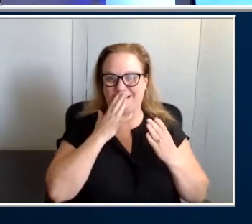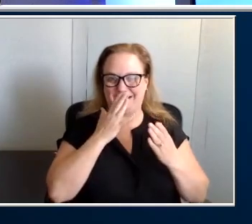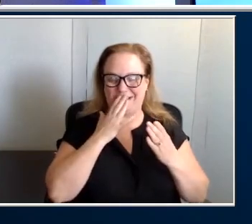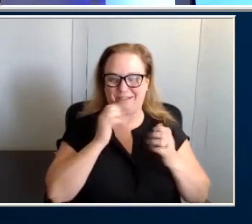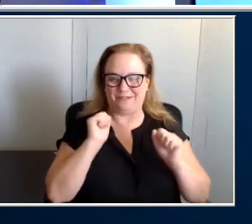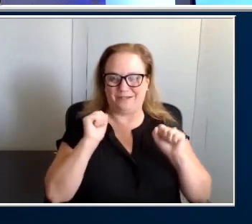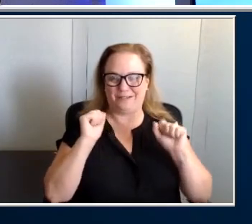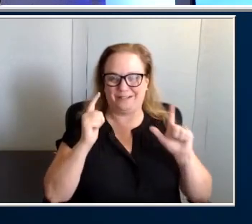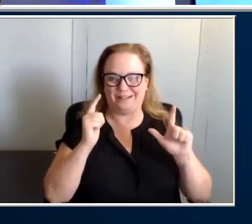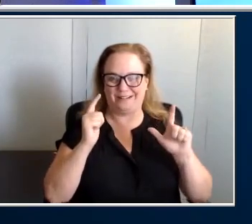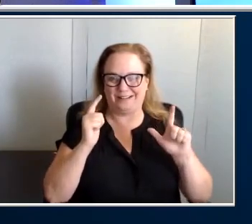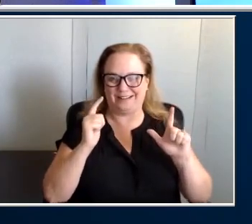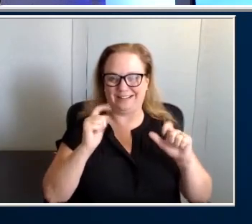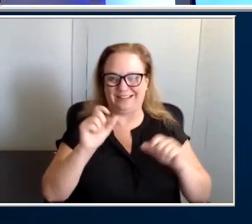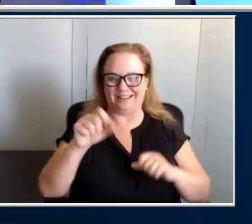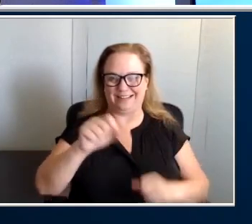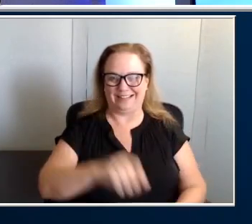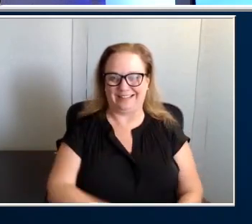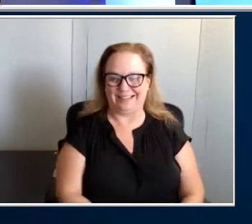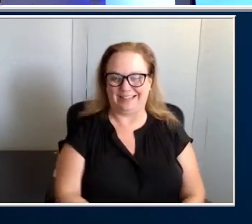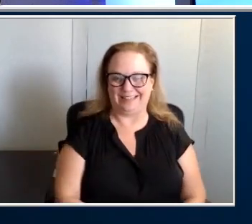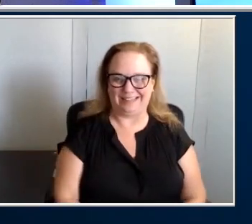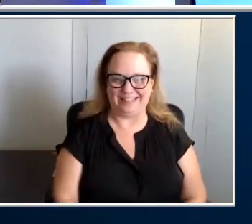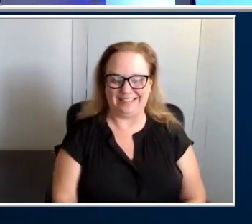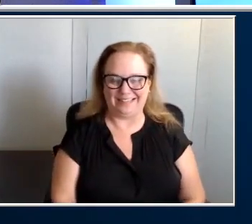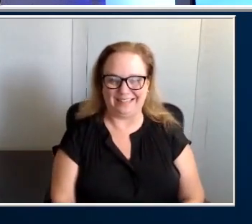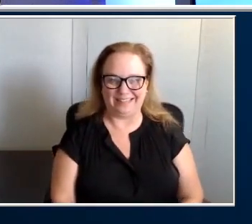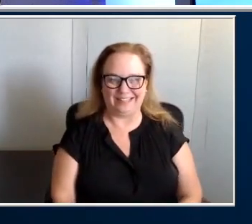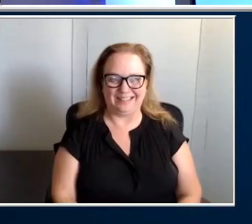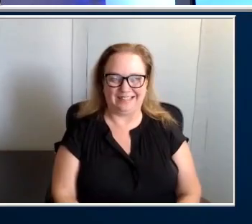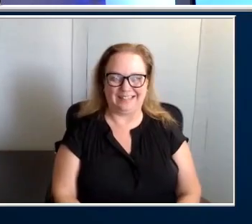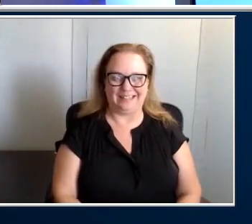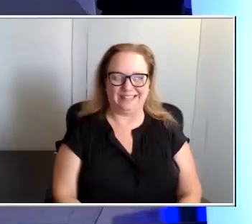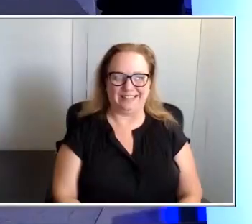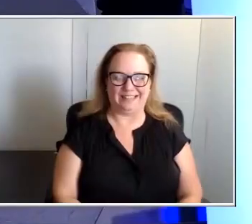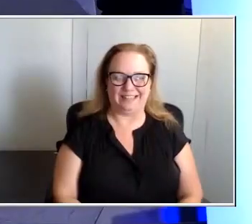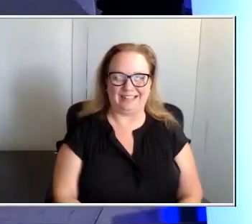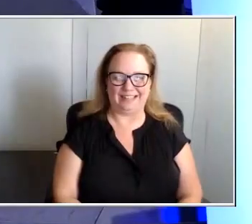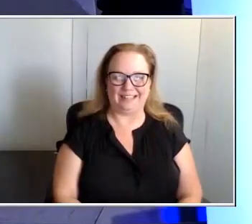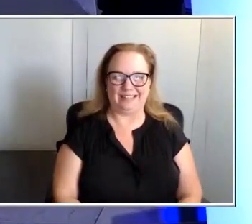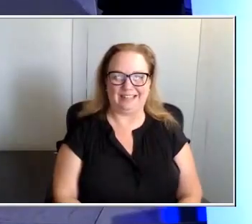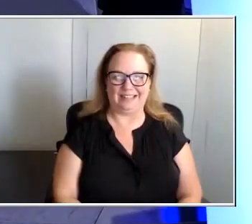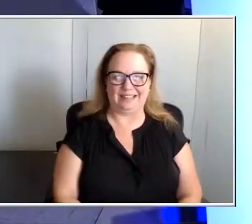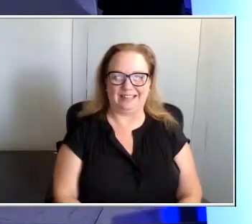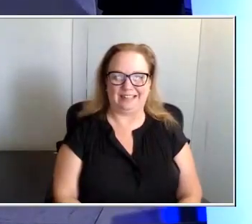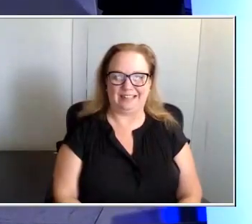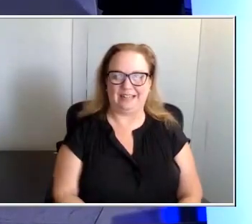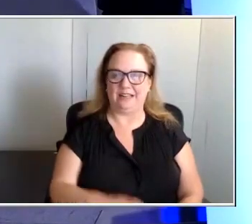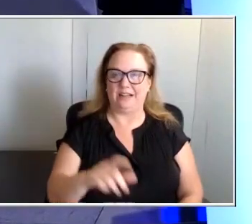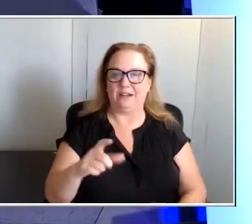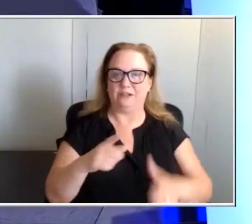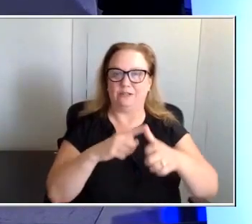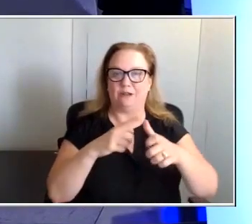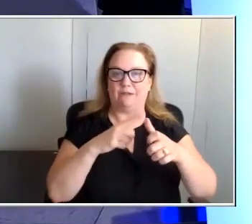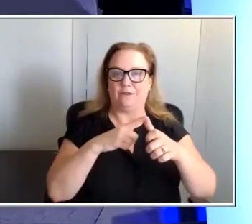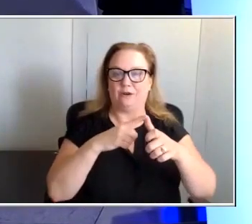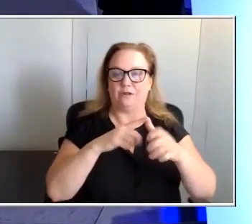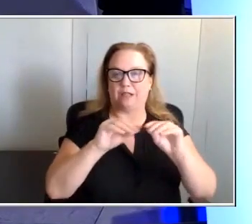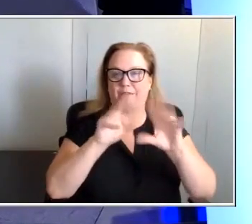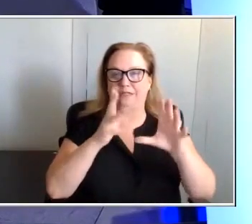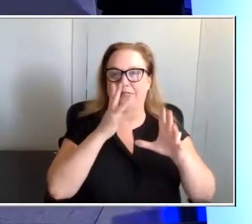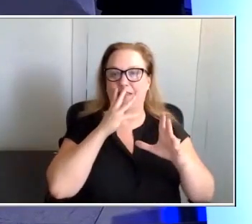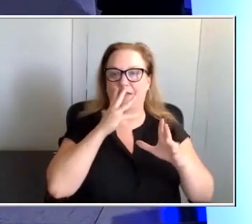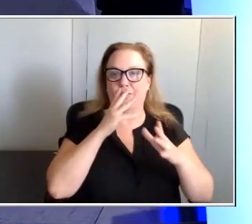sounds do like and a to all of our plan. nurse We're in. navigators. Yeah, it is a win. All right, Dr. Parker, final thought. So first, obviously, thank you to the nurse